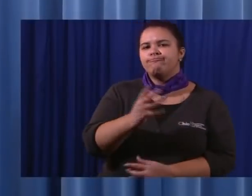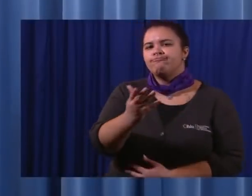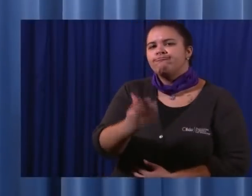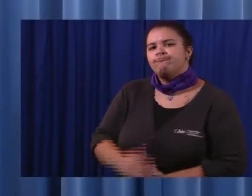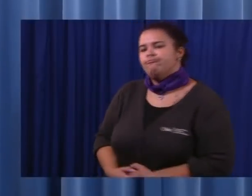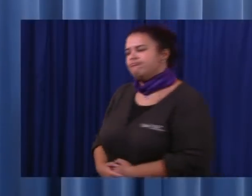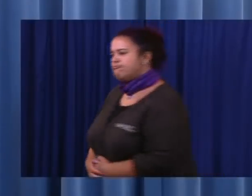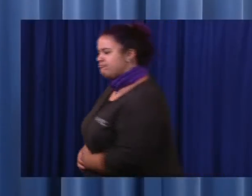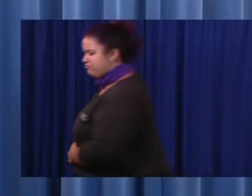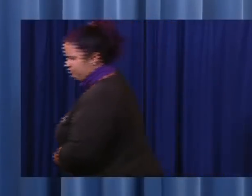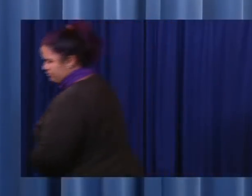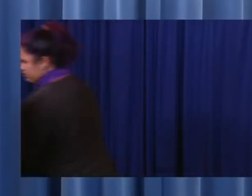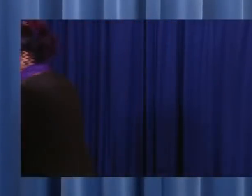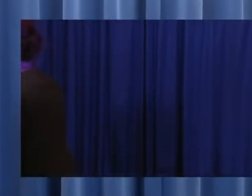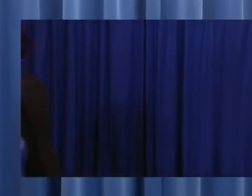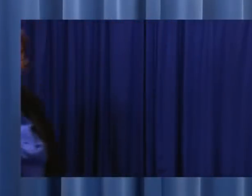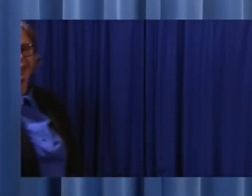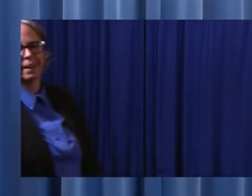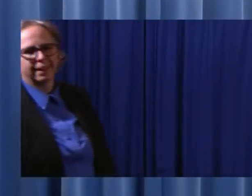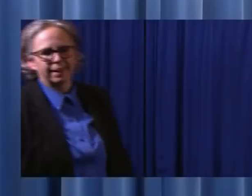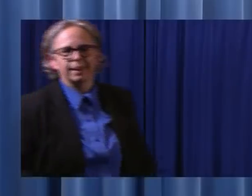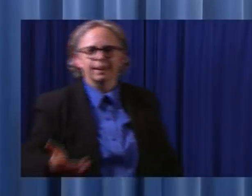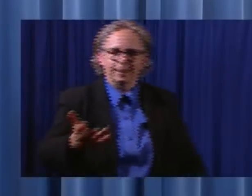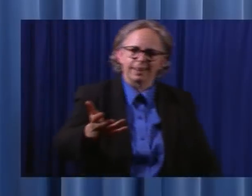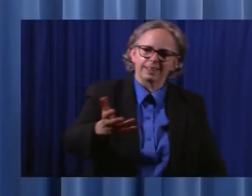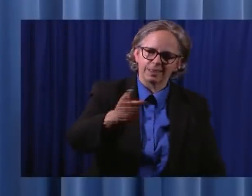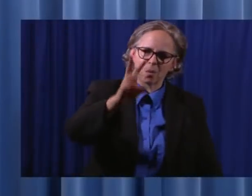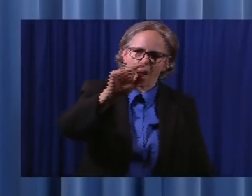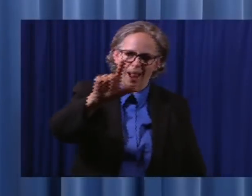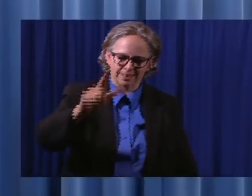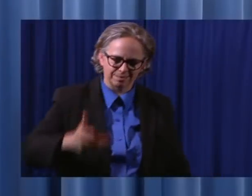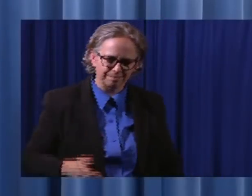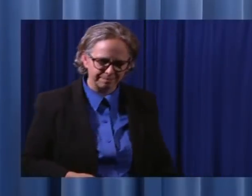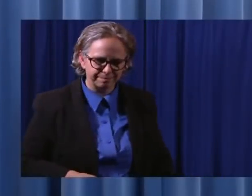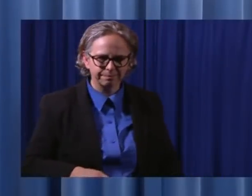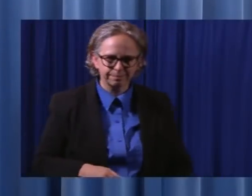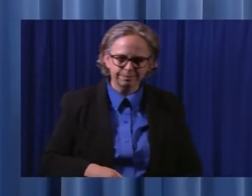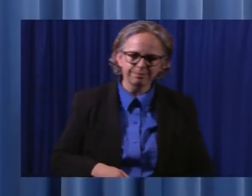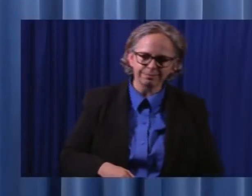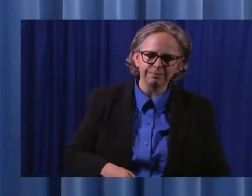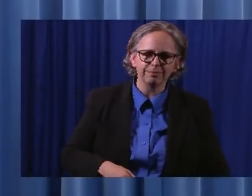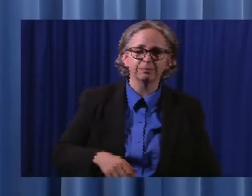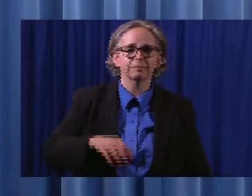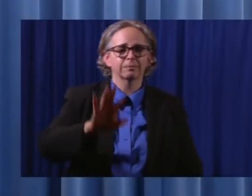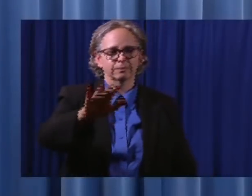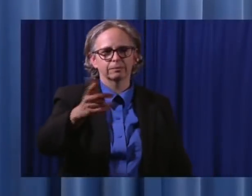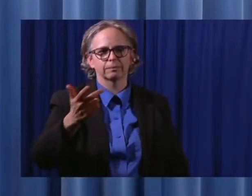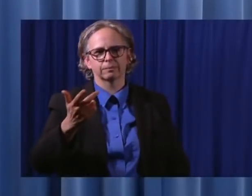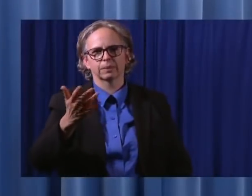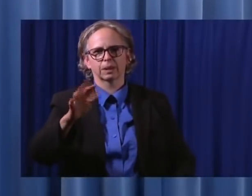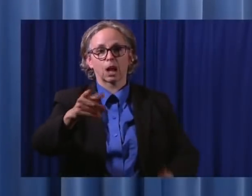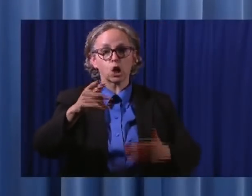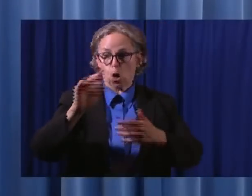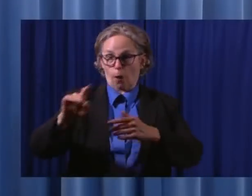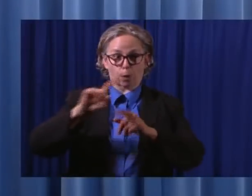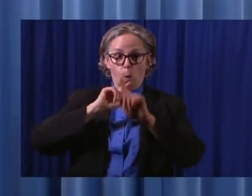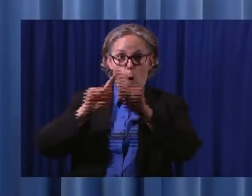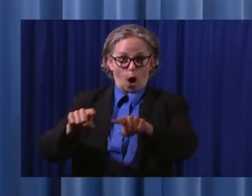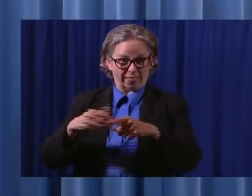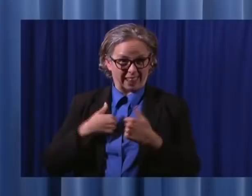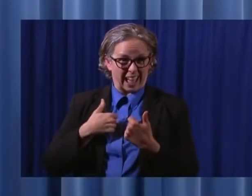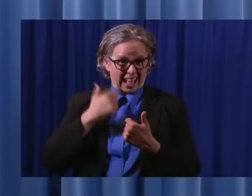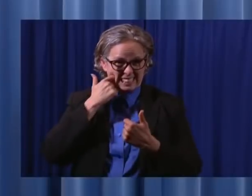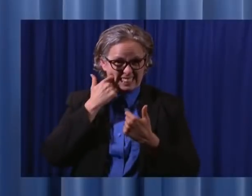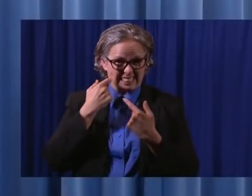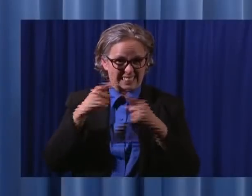Well, we're going to, we're taking a full look at everything, and we're going to have a whole, basically, new plan to lay out for you we hope